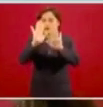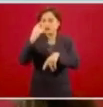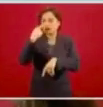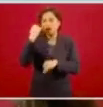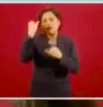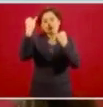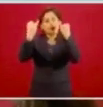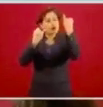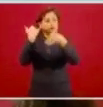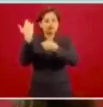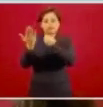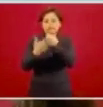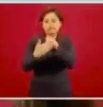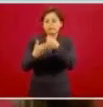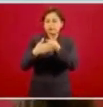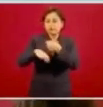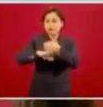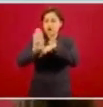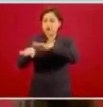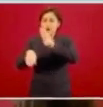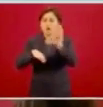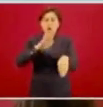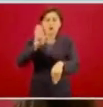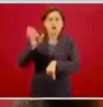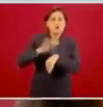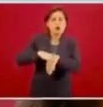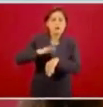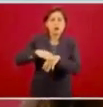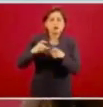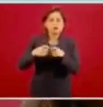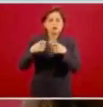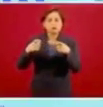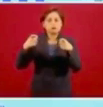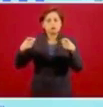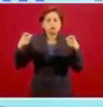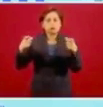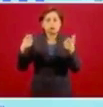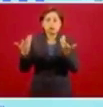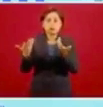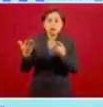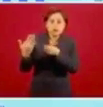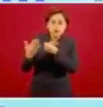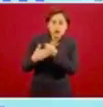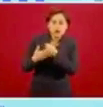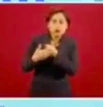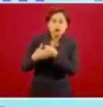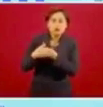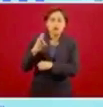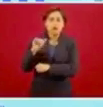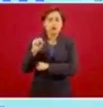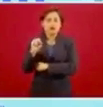happen if we had more, or in the future when we unfortunately will have